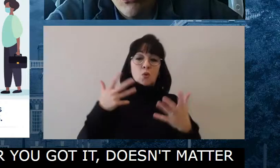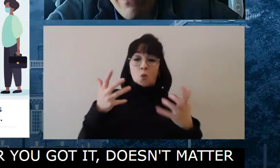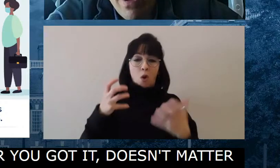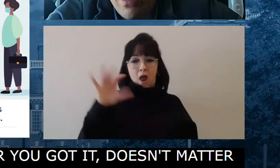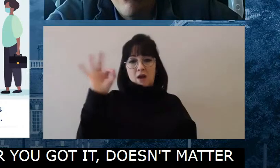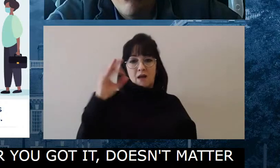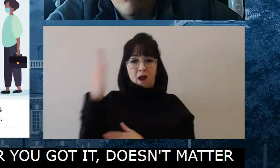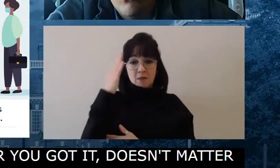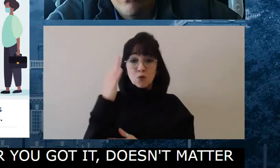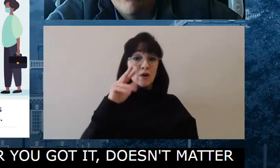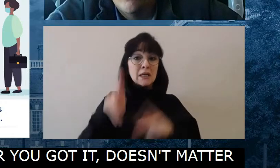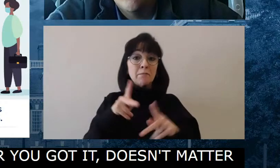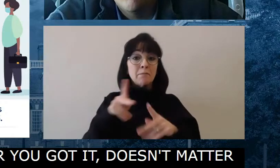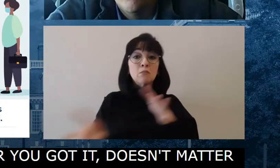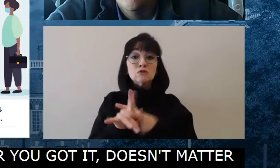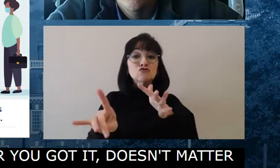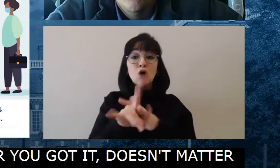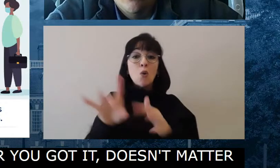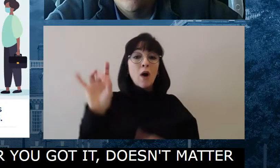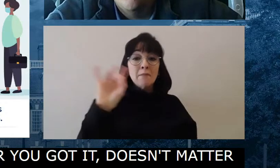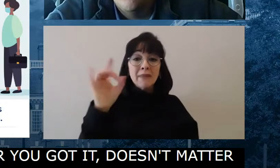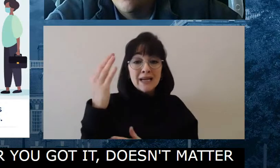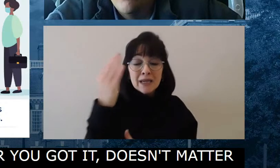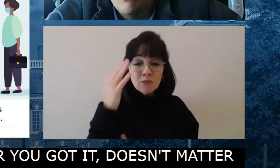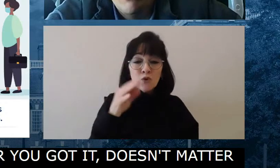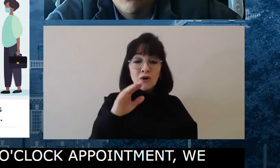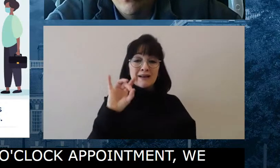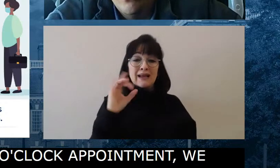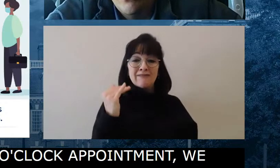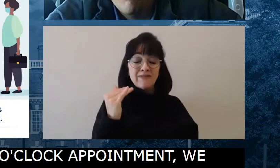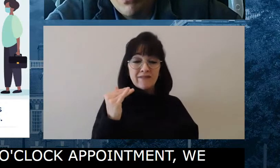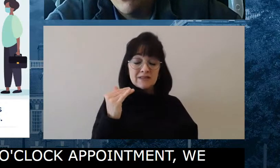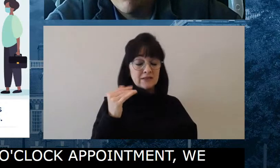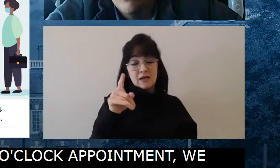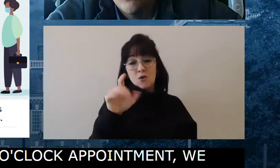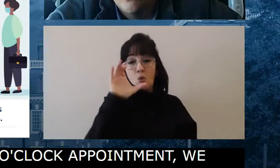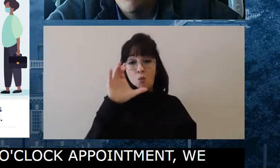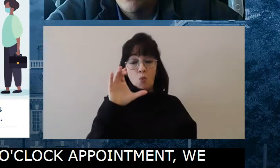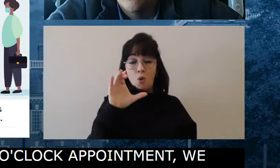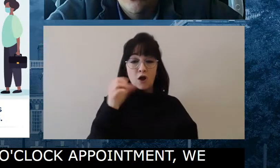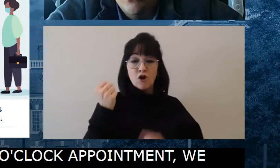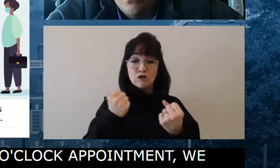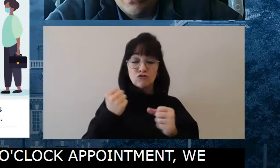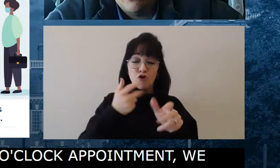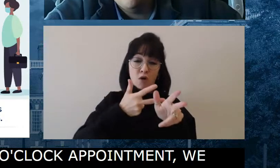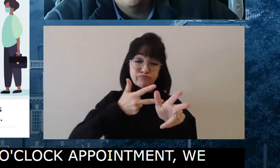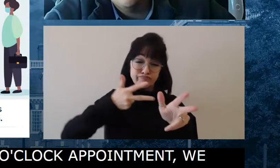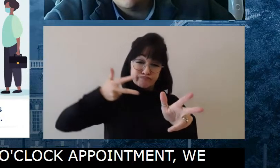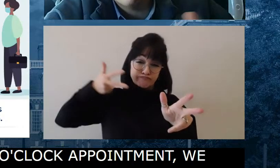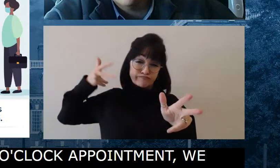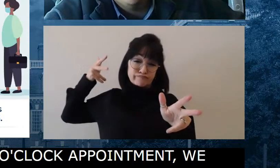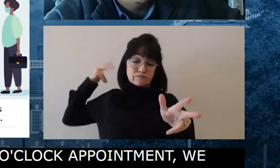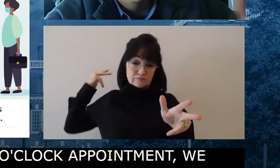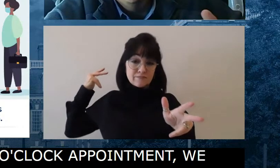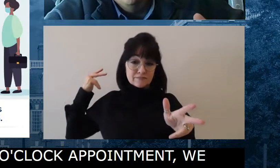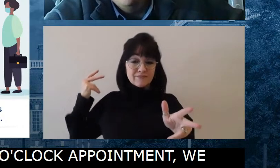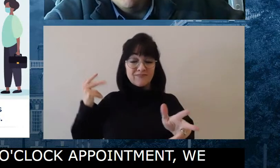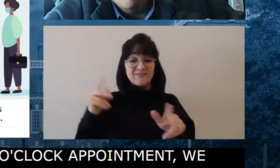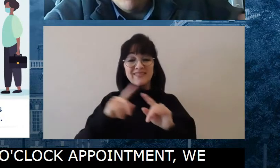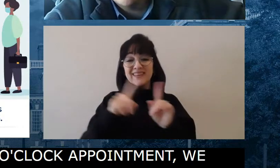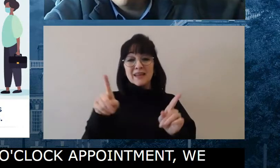started at 8:35, rolling the first through. They did 100 people in probably about the first 30 minutes. After you get that